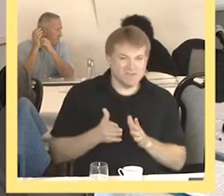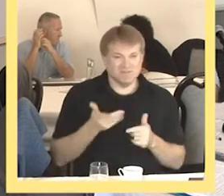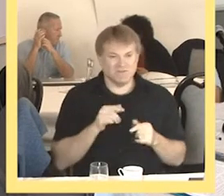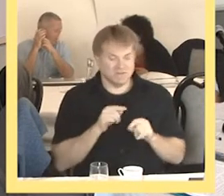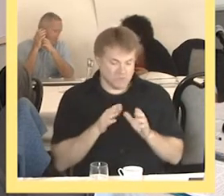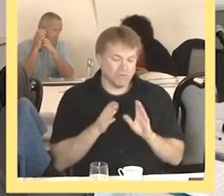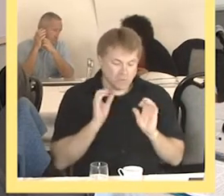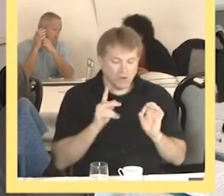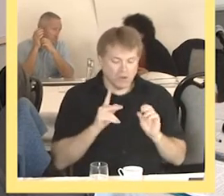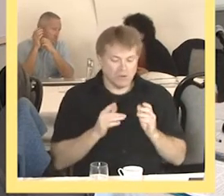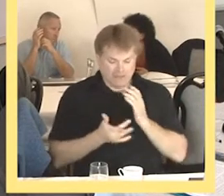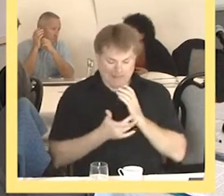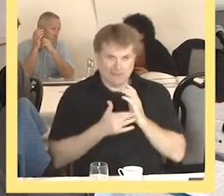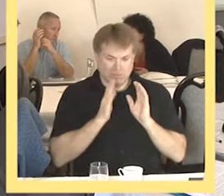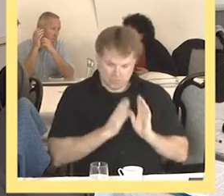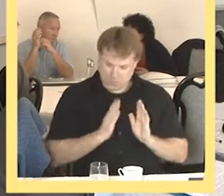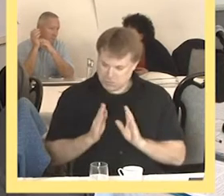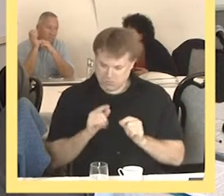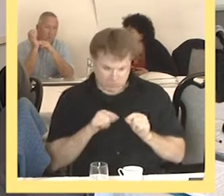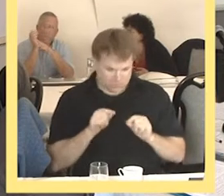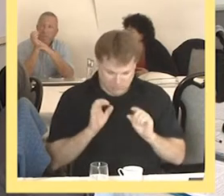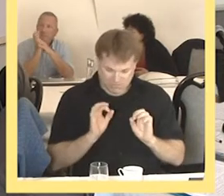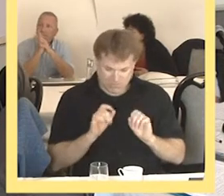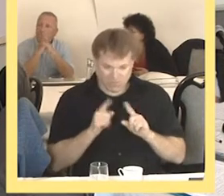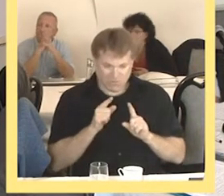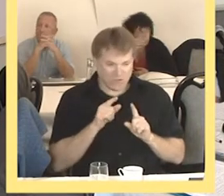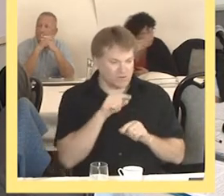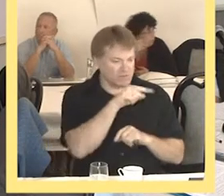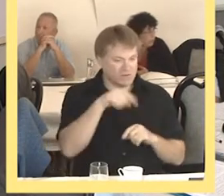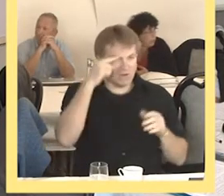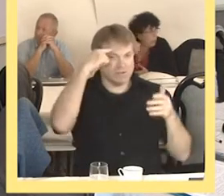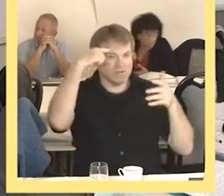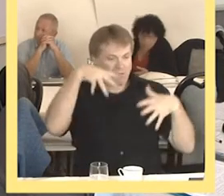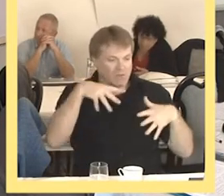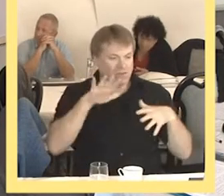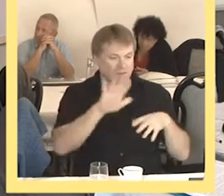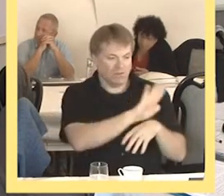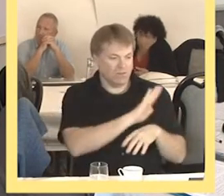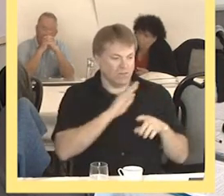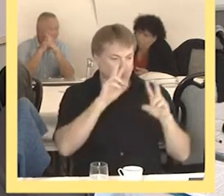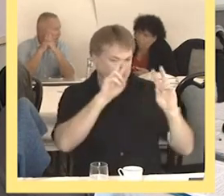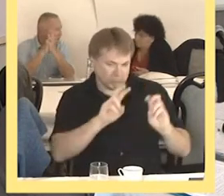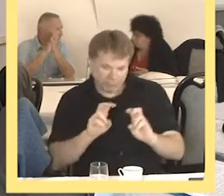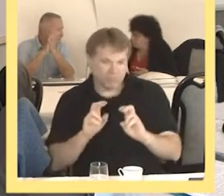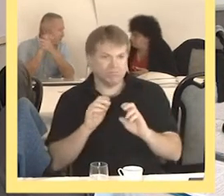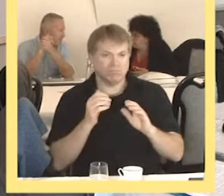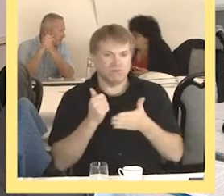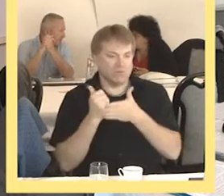psychosocial care. And that could be an issue that we could raise in our countries.